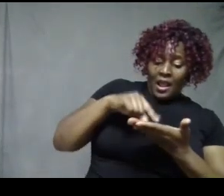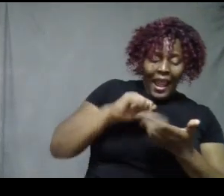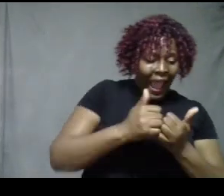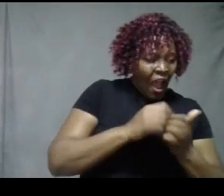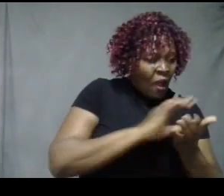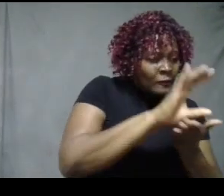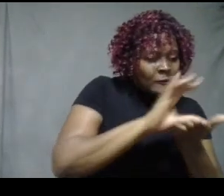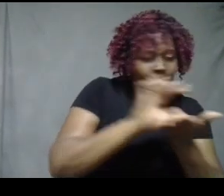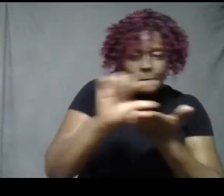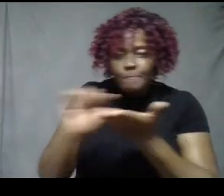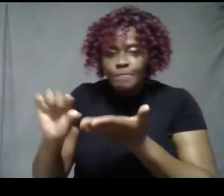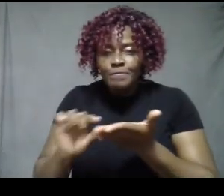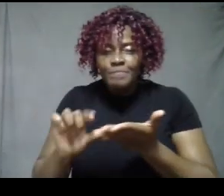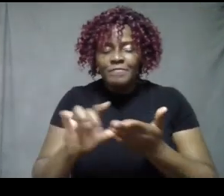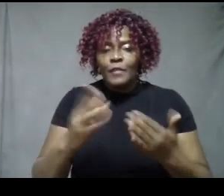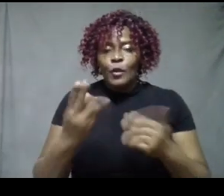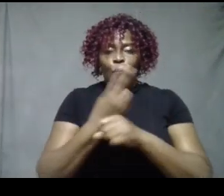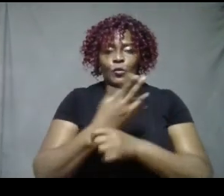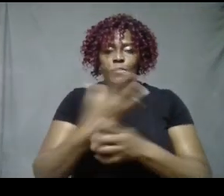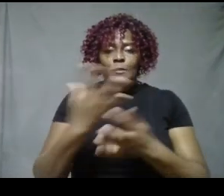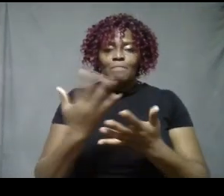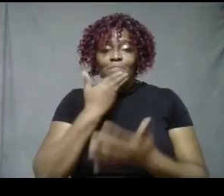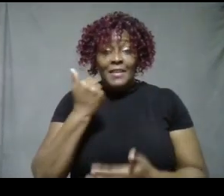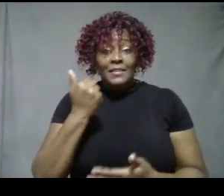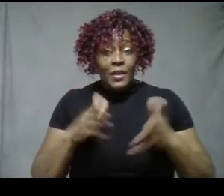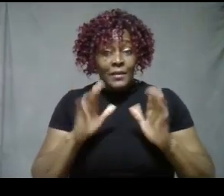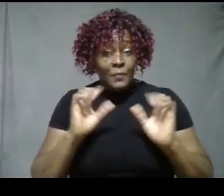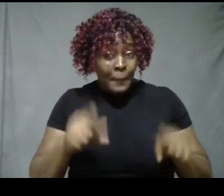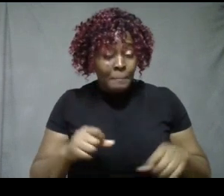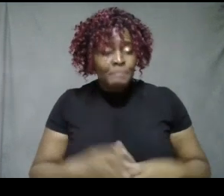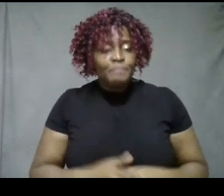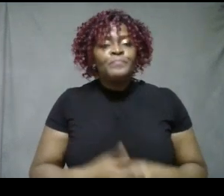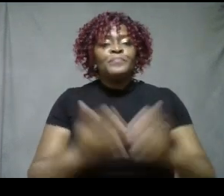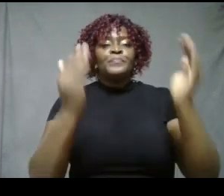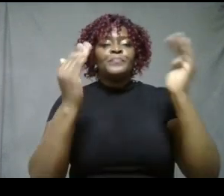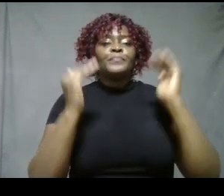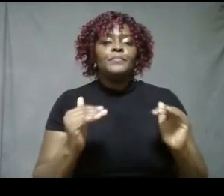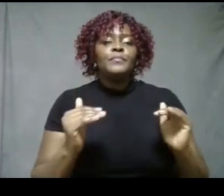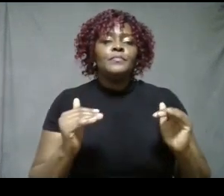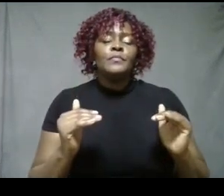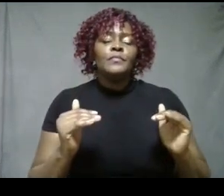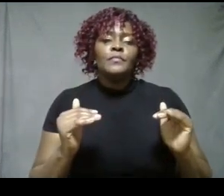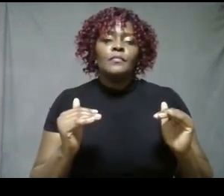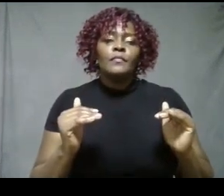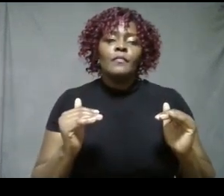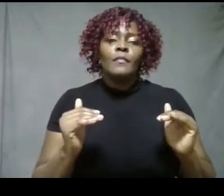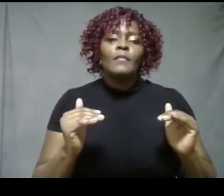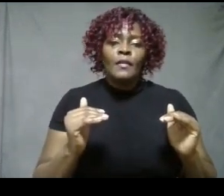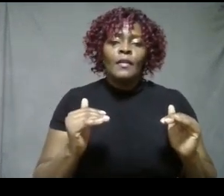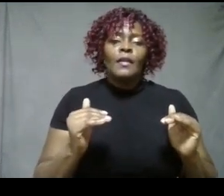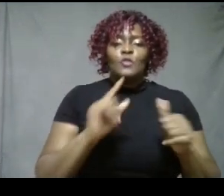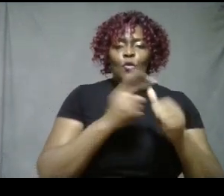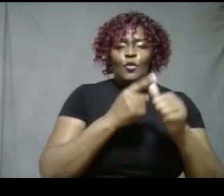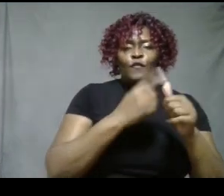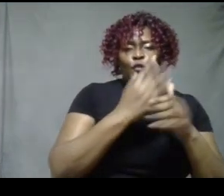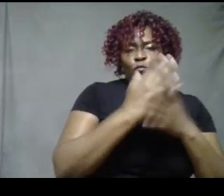slide, please. The phase one, as I described, is going to be some pre-design